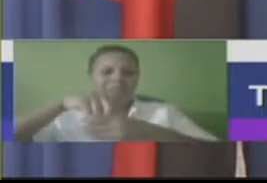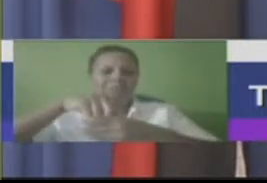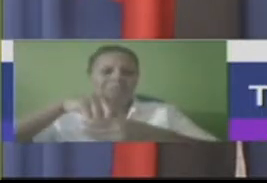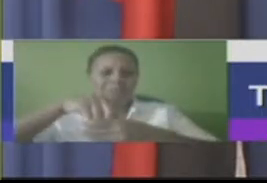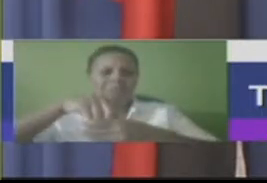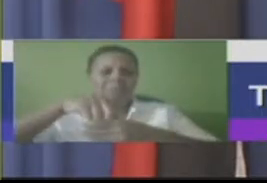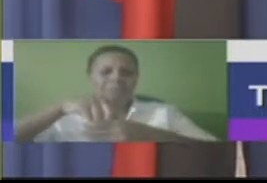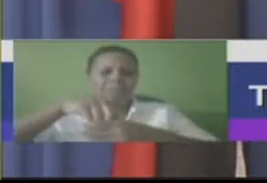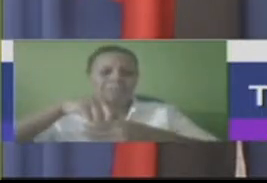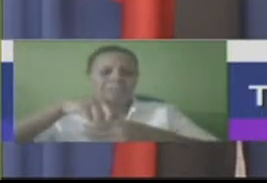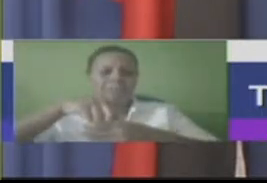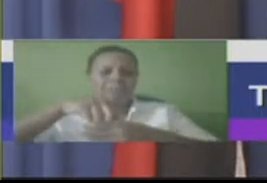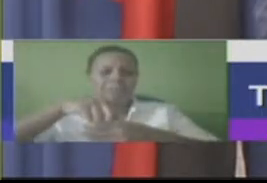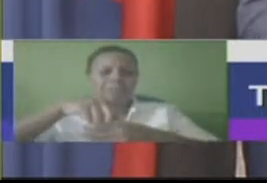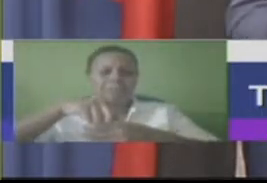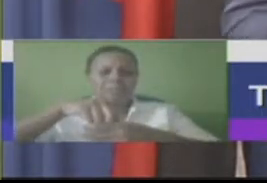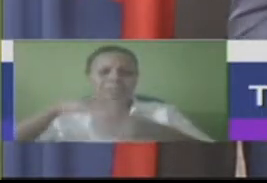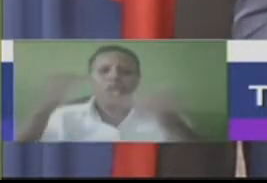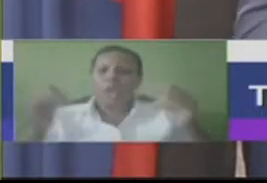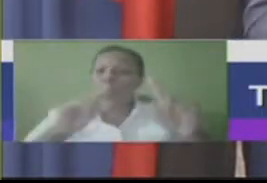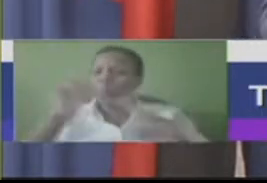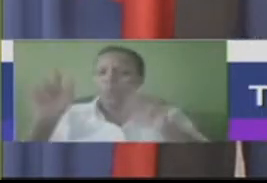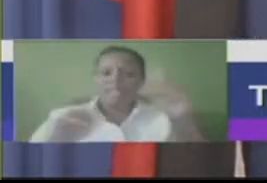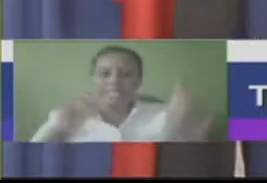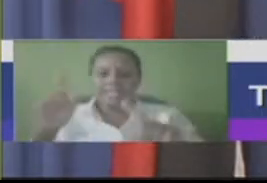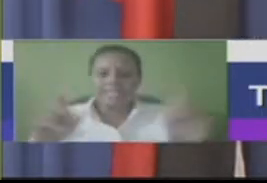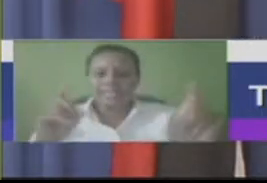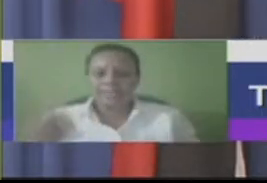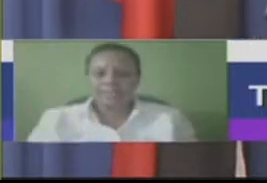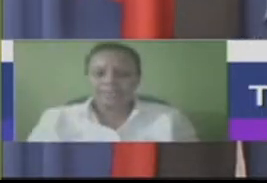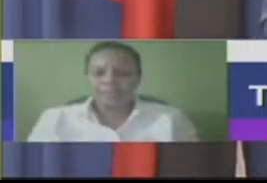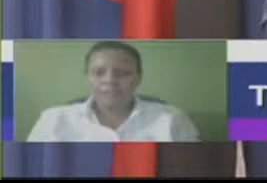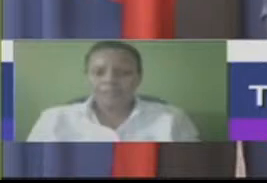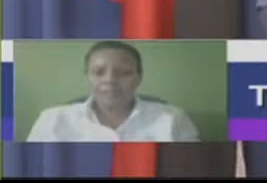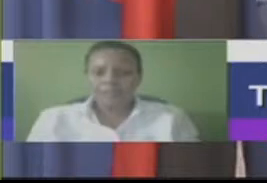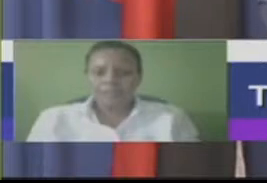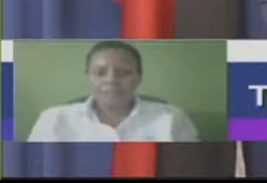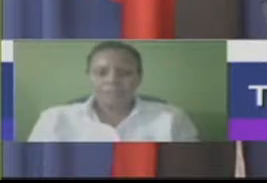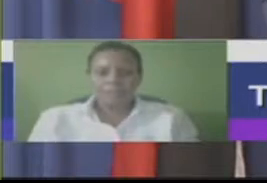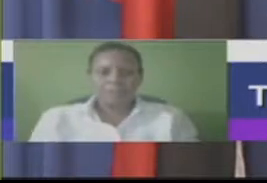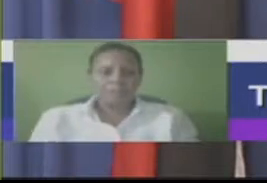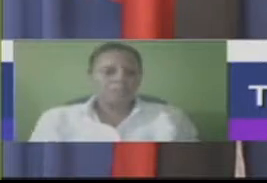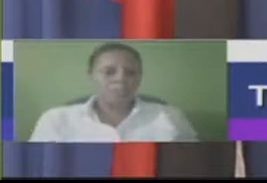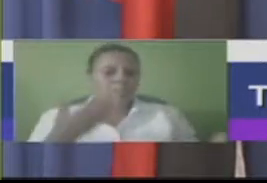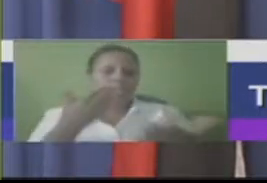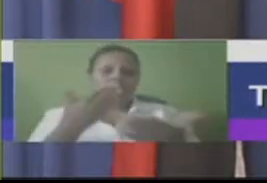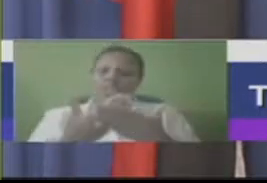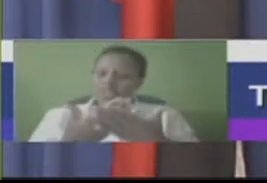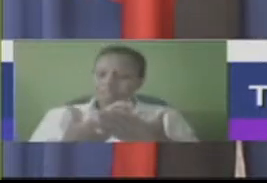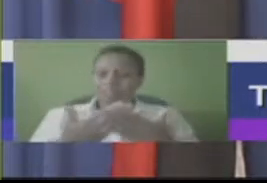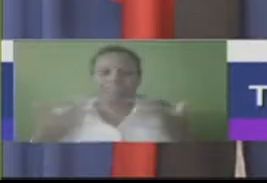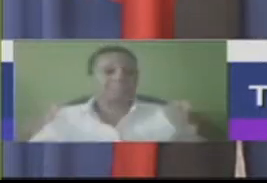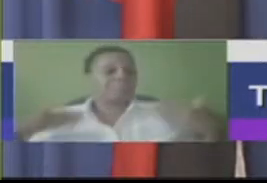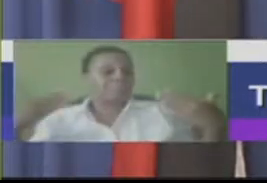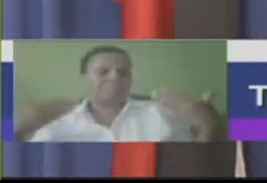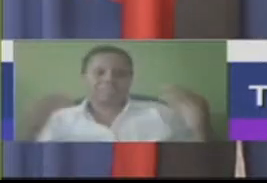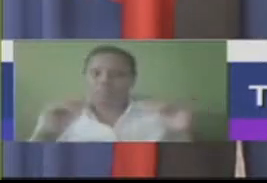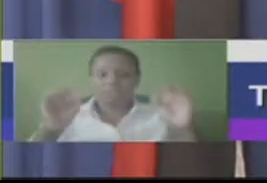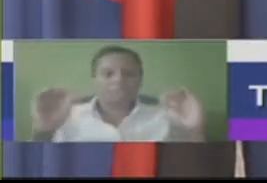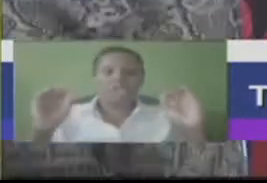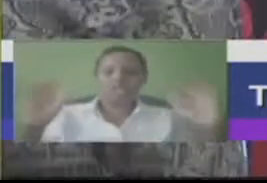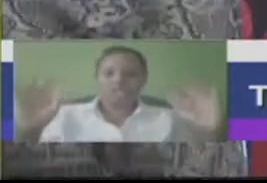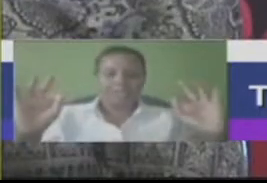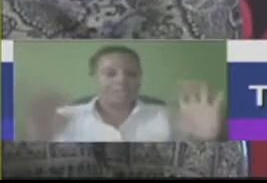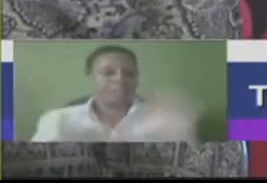have some questions now if you have any. It's quite all right to have none. Renuka? Yeah. Mr. Prime Minister, Renuka Singh from the Trinidad Guardian.